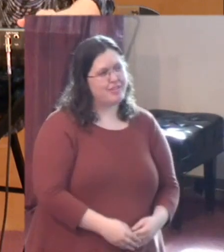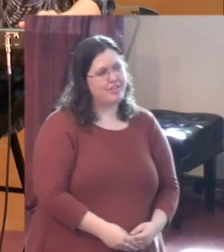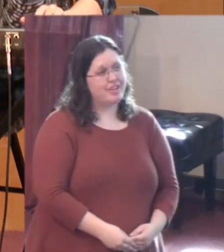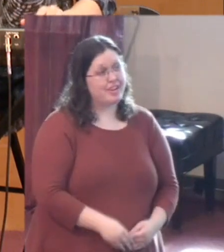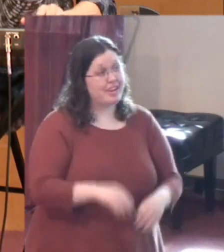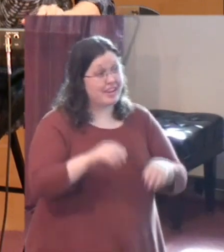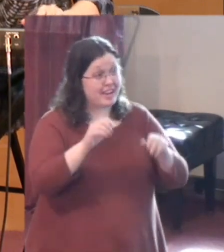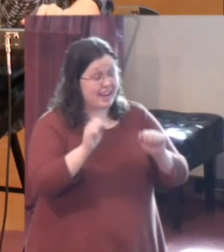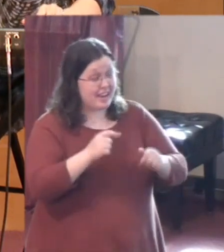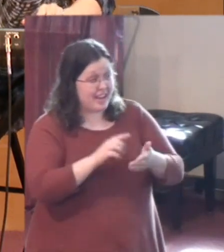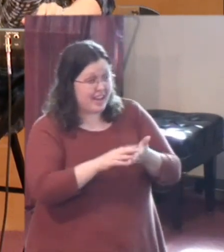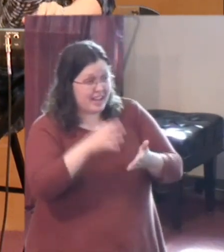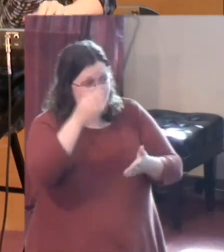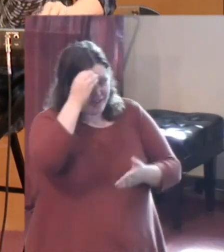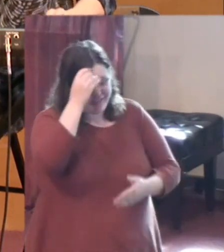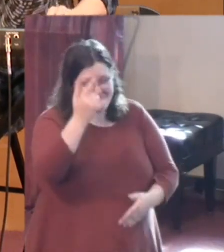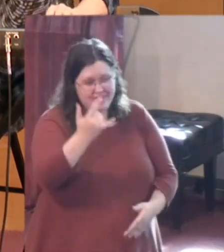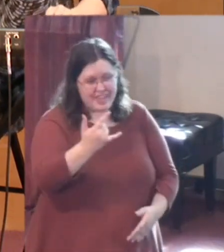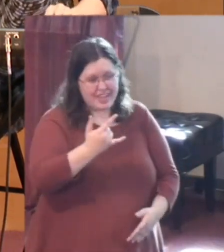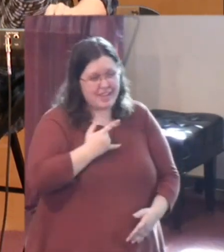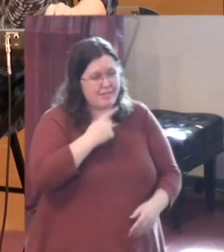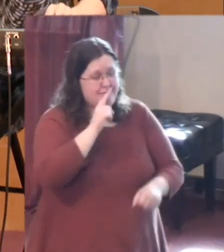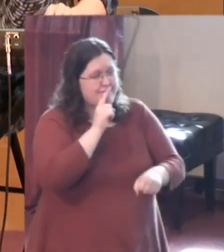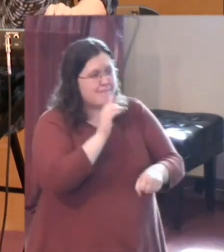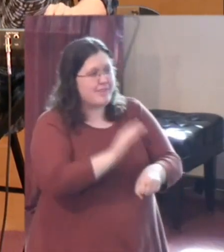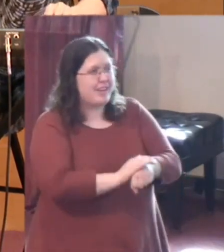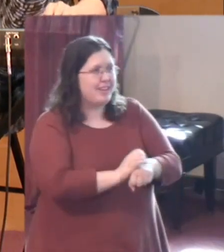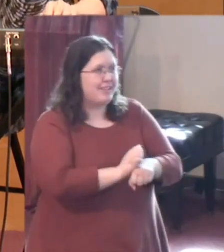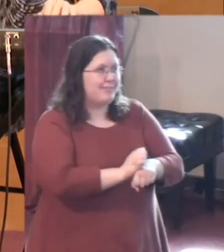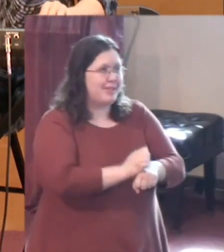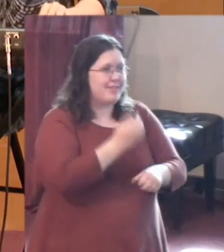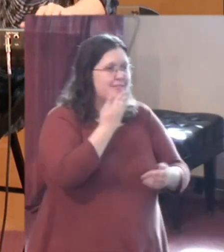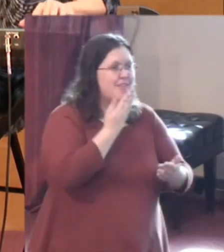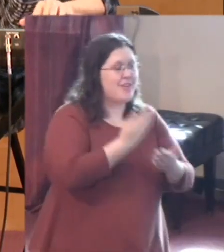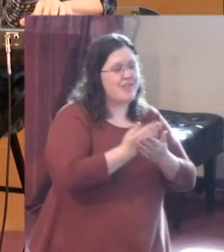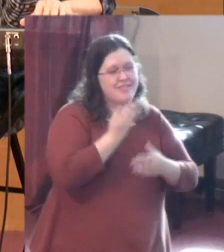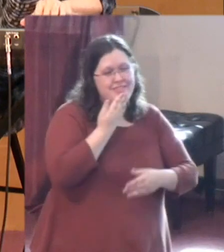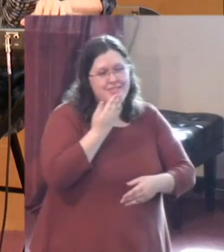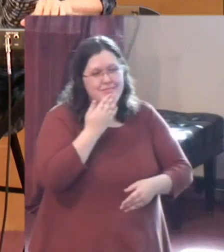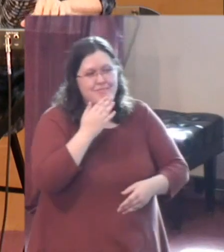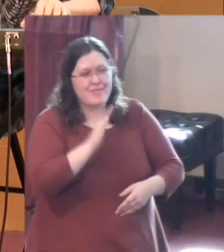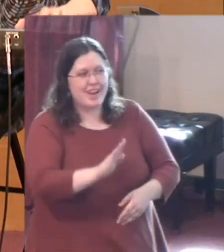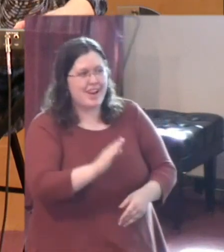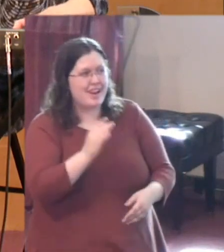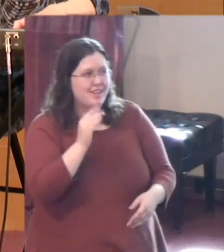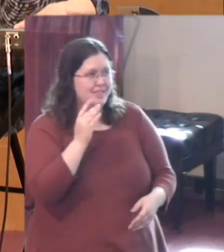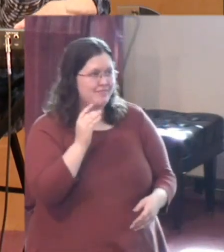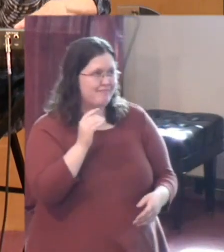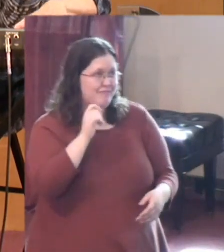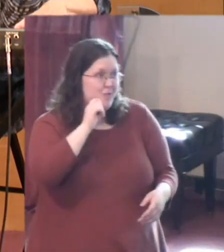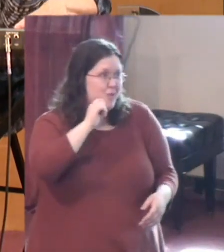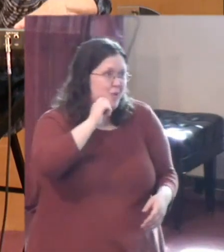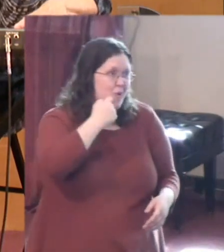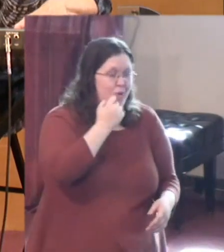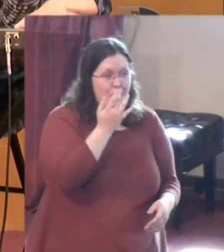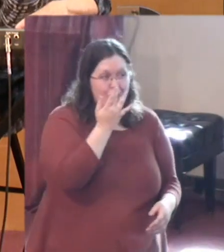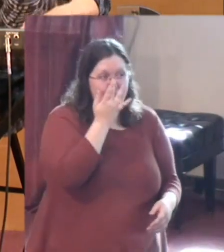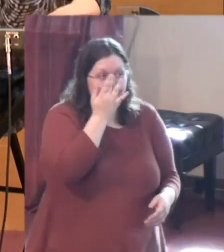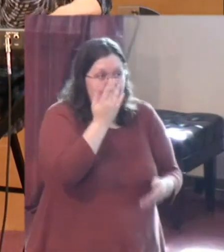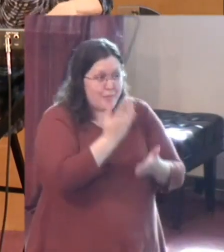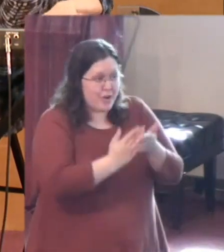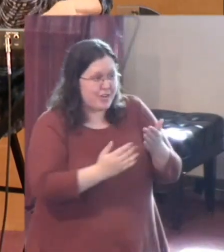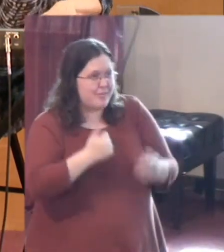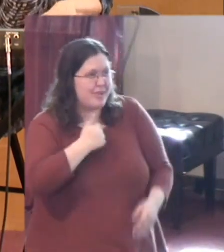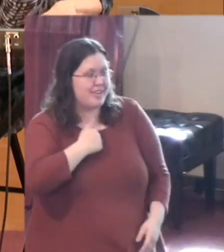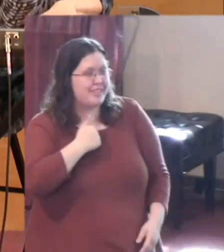love myself completely? The good, the bad, the cool, the geeky, the pieces will